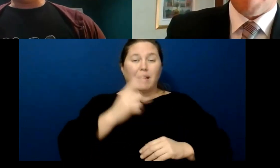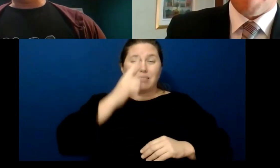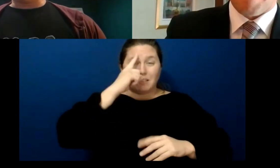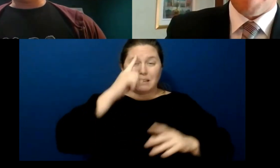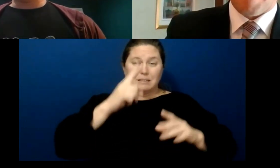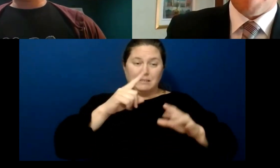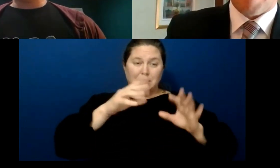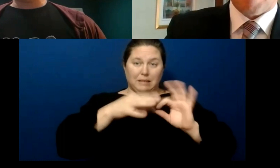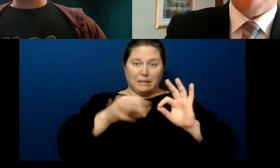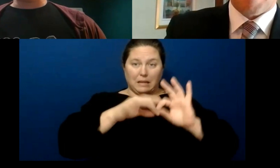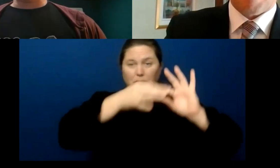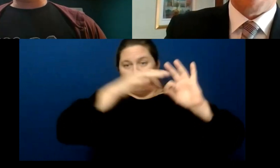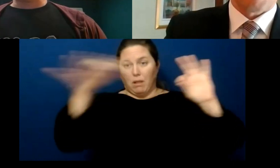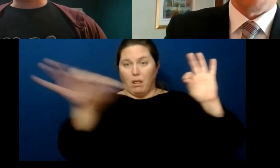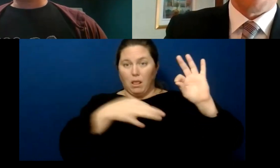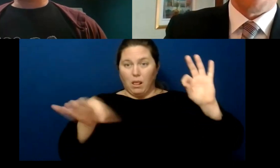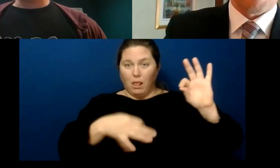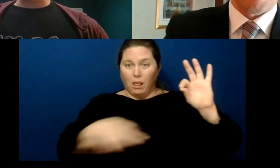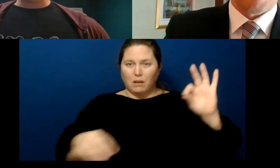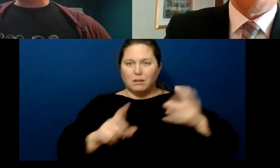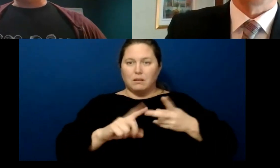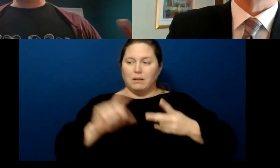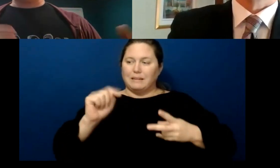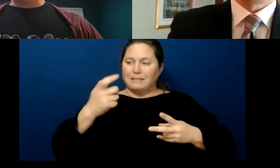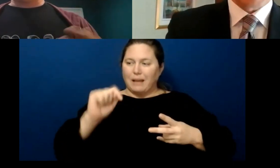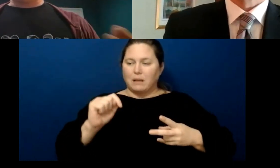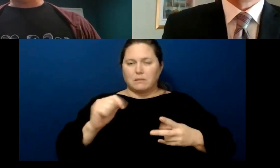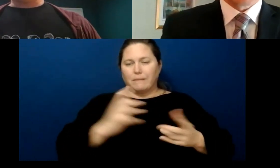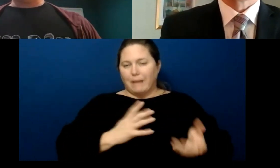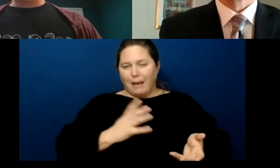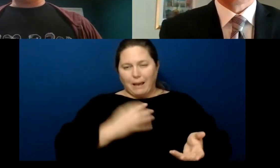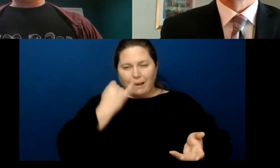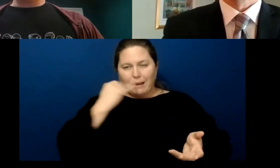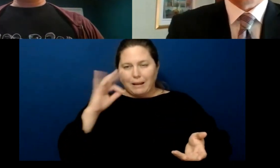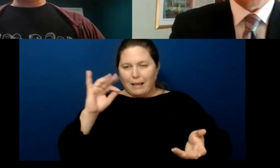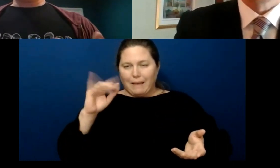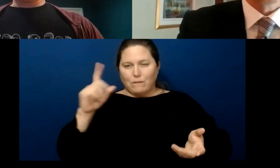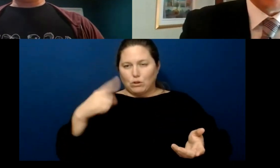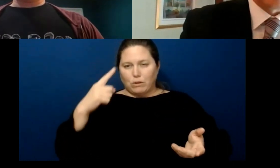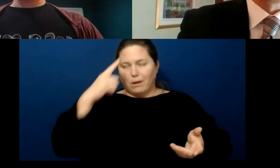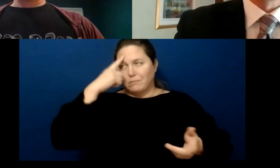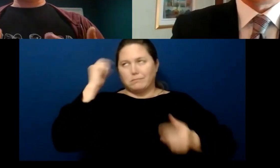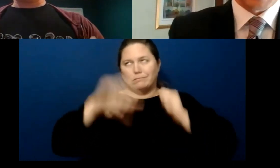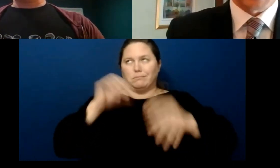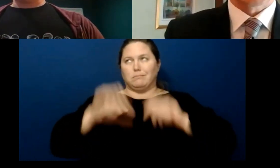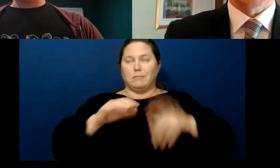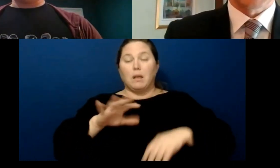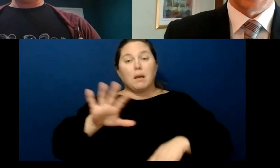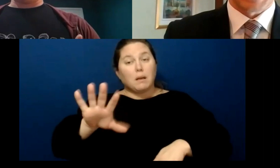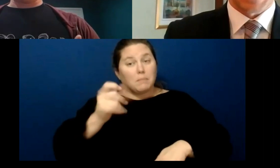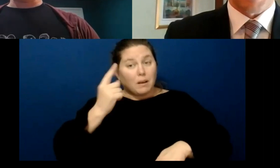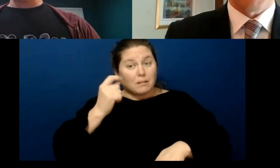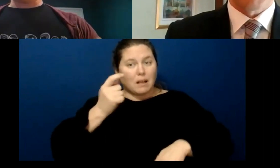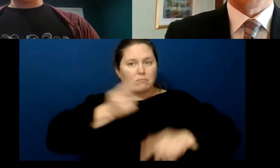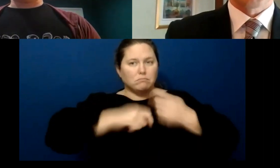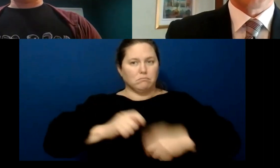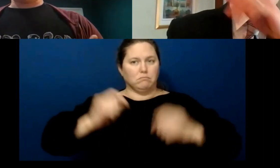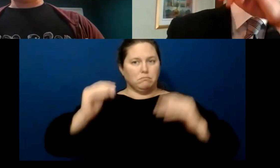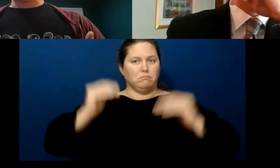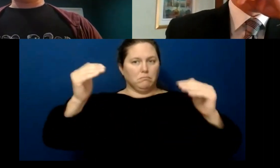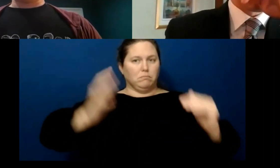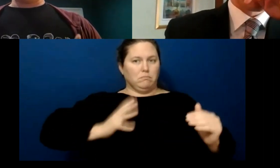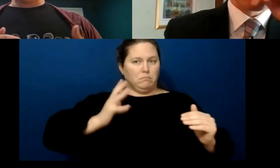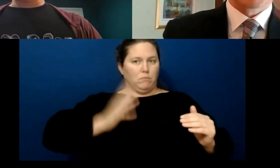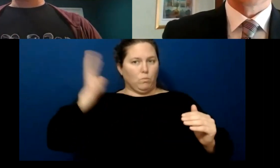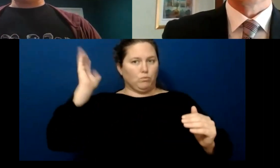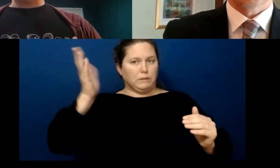and texting is good if you're just trying to have a stream of thought with people. But a lot of times, if you're trying to present something that you want to make sure the